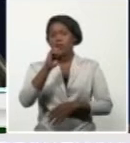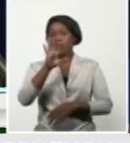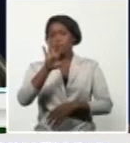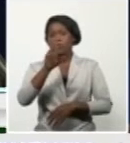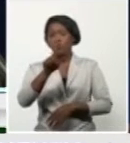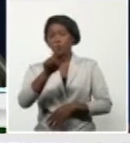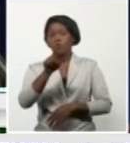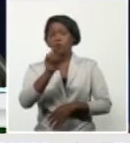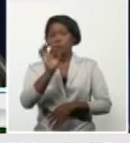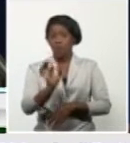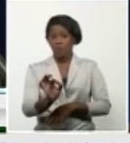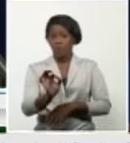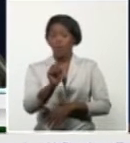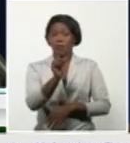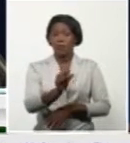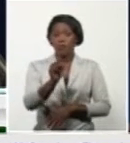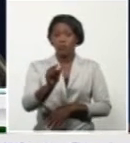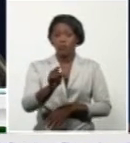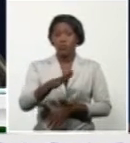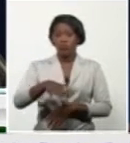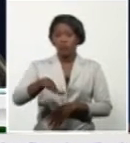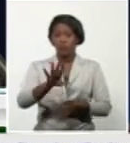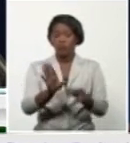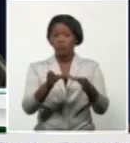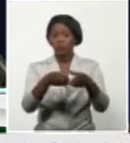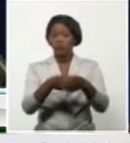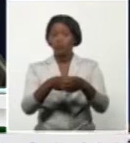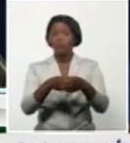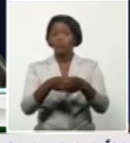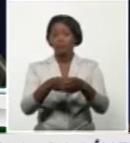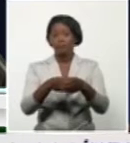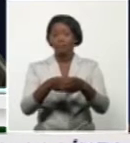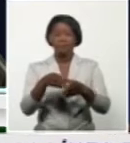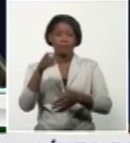50.2%, 1,051 people are female.